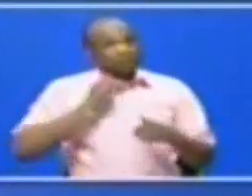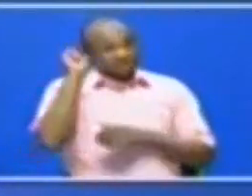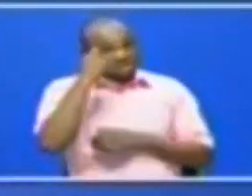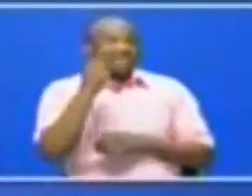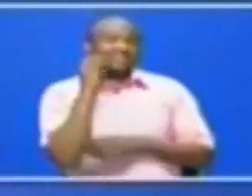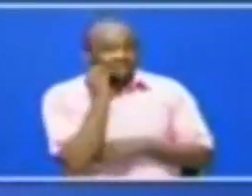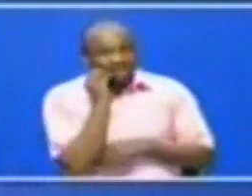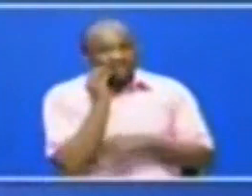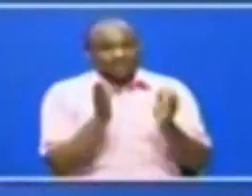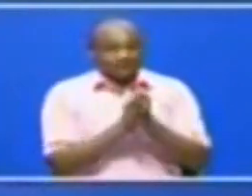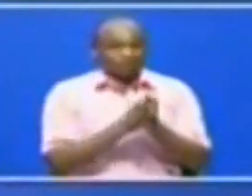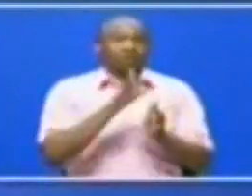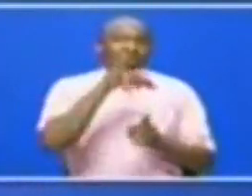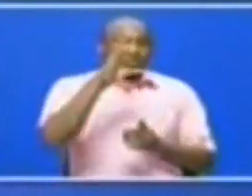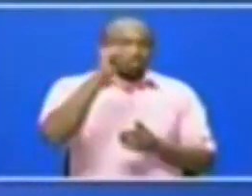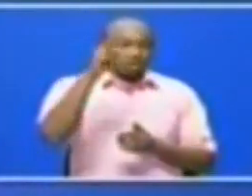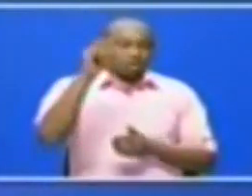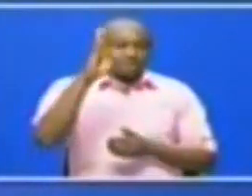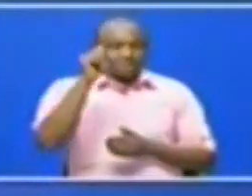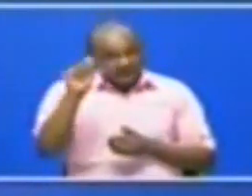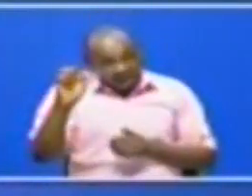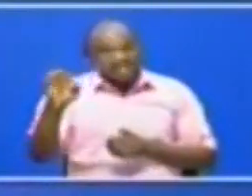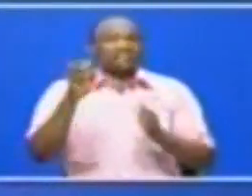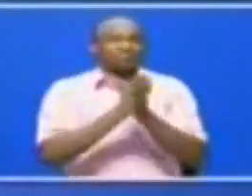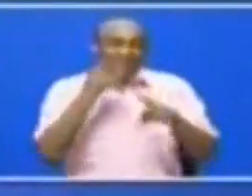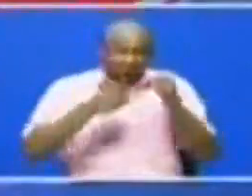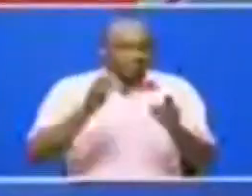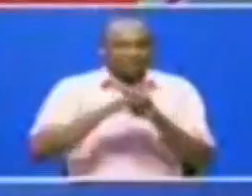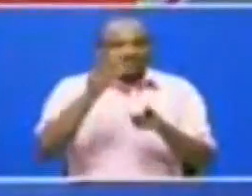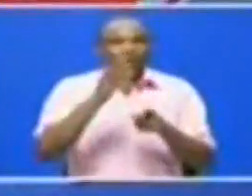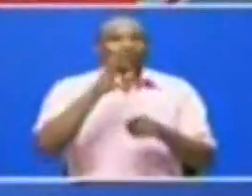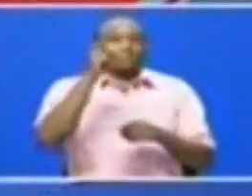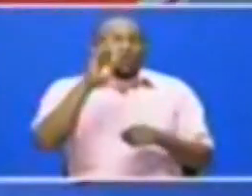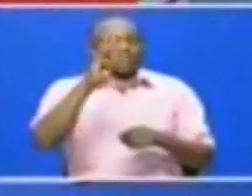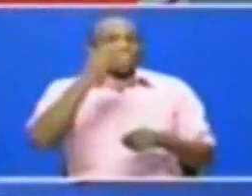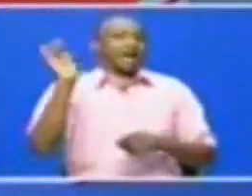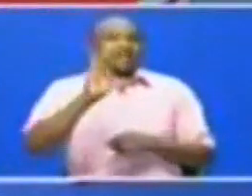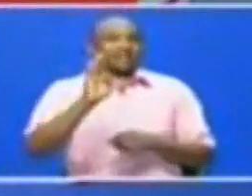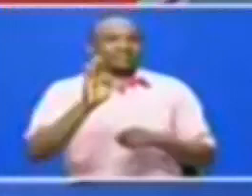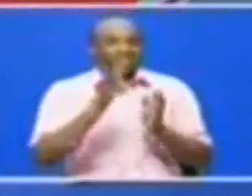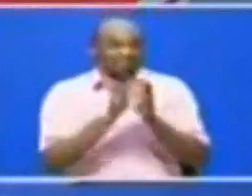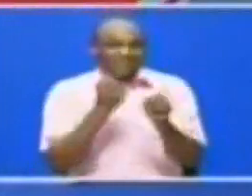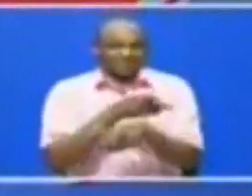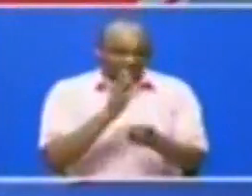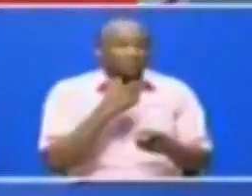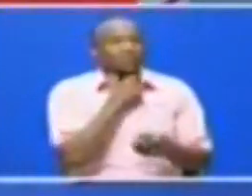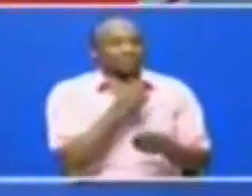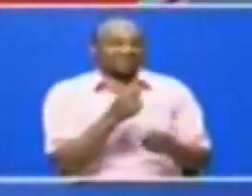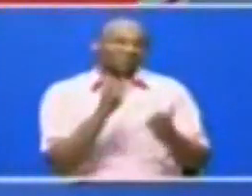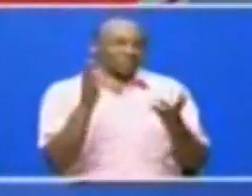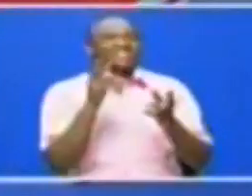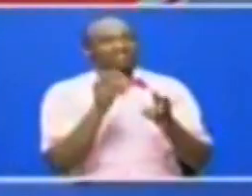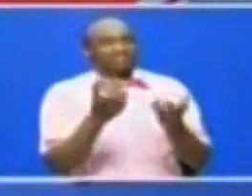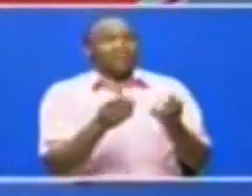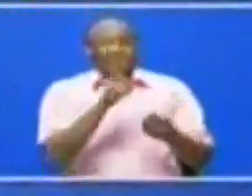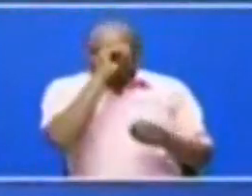from Chiloba to Chilobe to Chilobai. You know what I mean? That's a totally different debate. Uh-huh. But that's just on a light note. Mm-hmm. On a serious